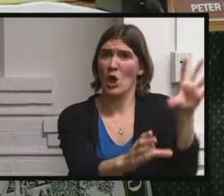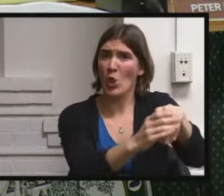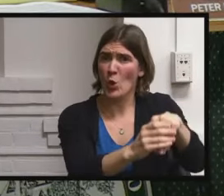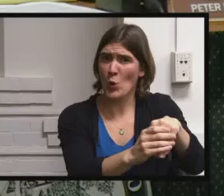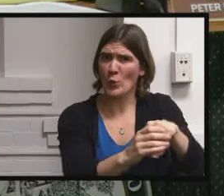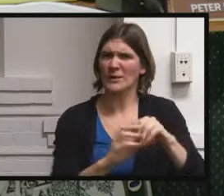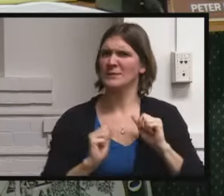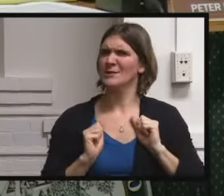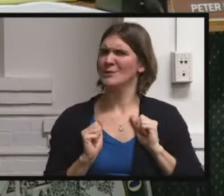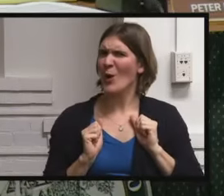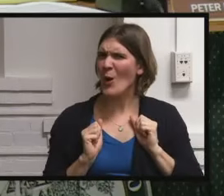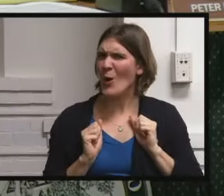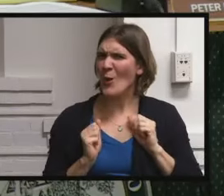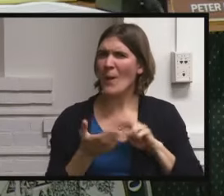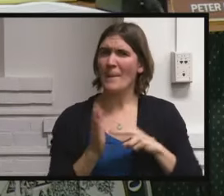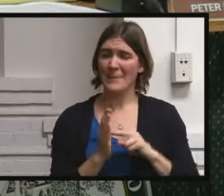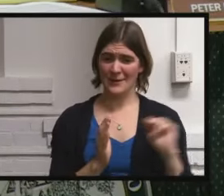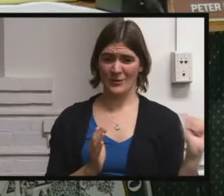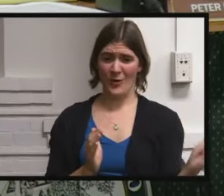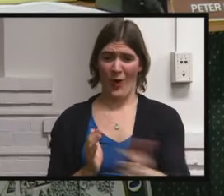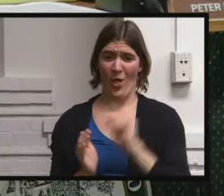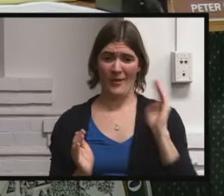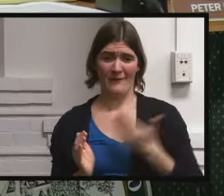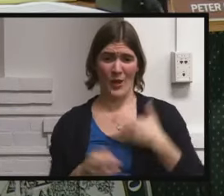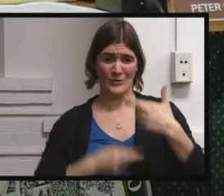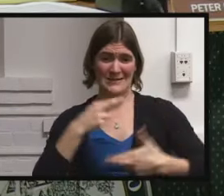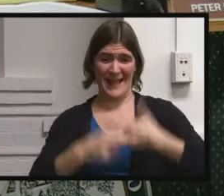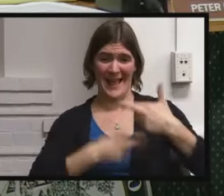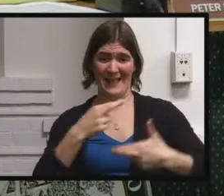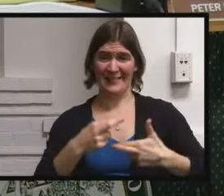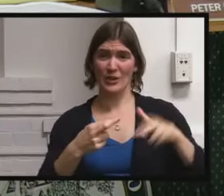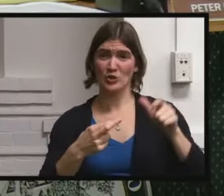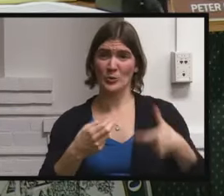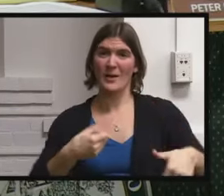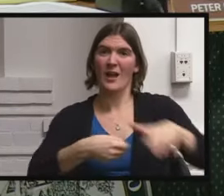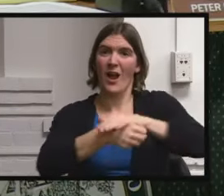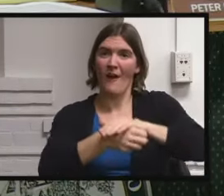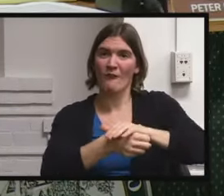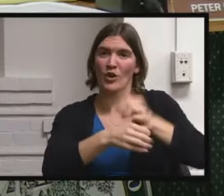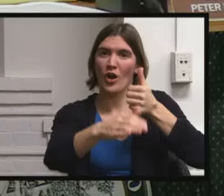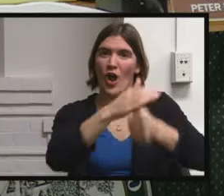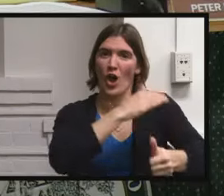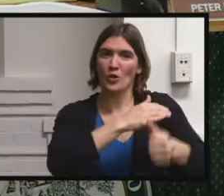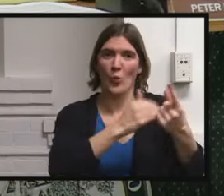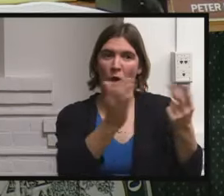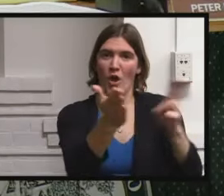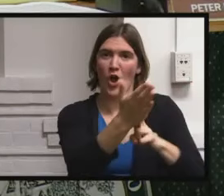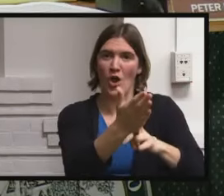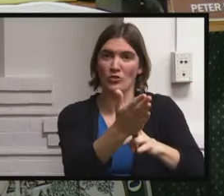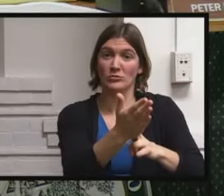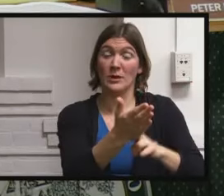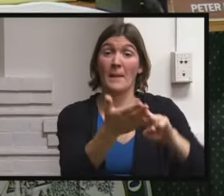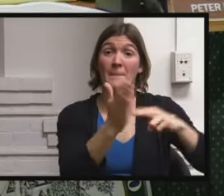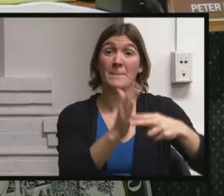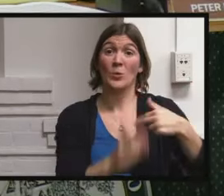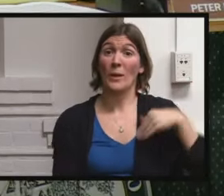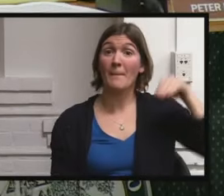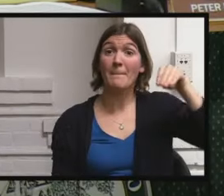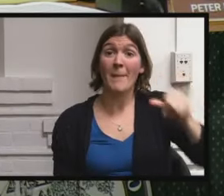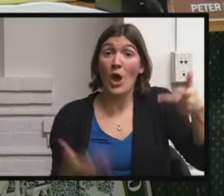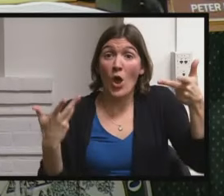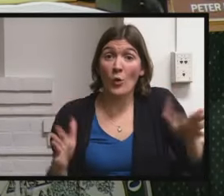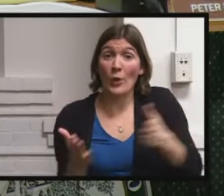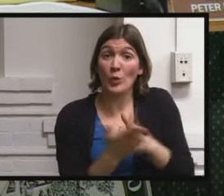all of Brattleboro's recycling material should be covered for collection either through our municipally paid for